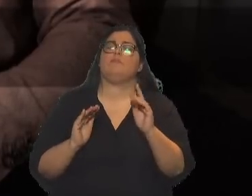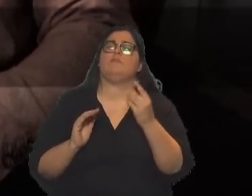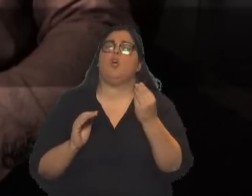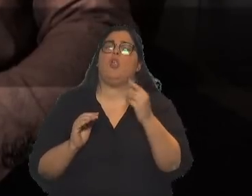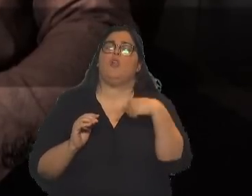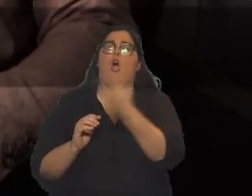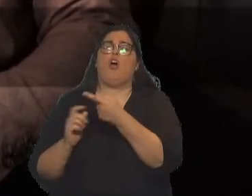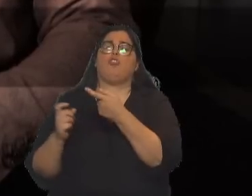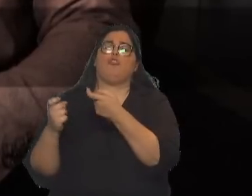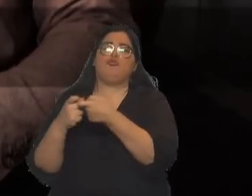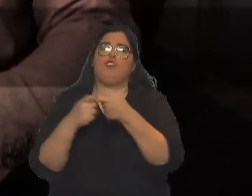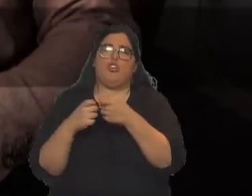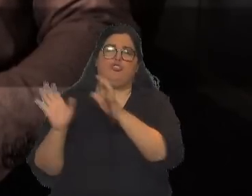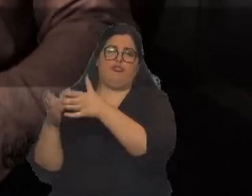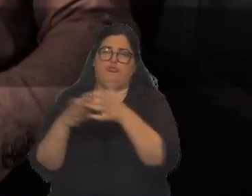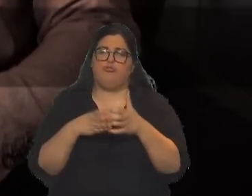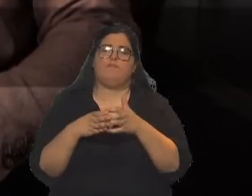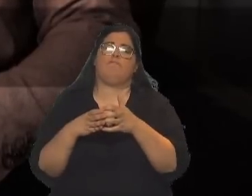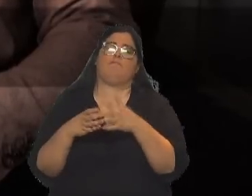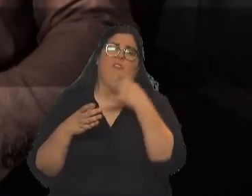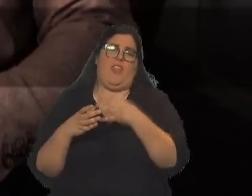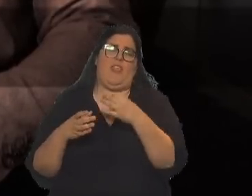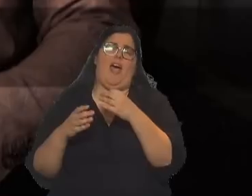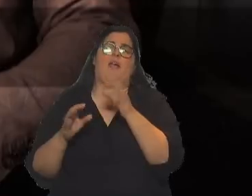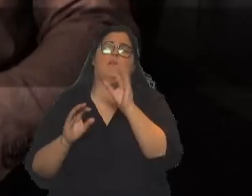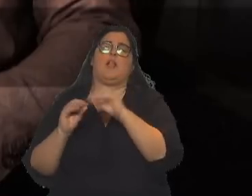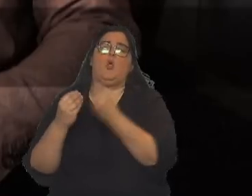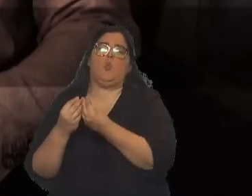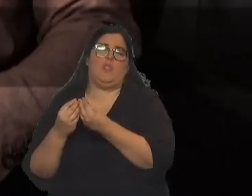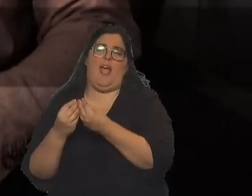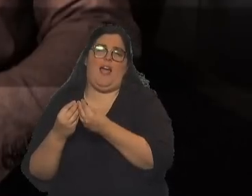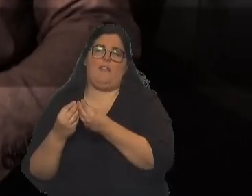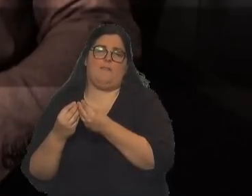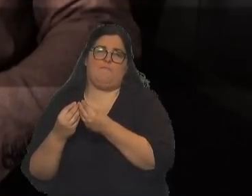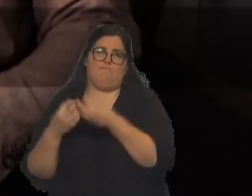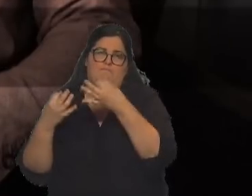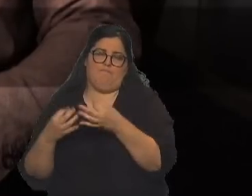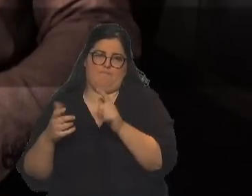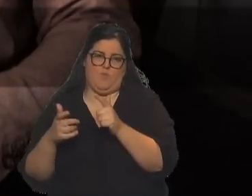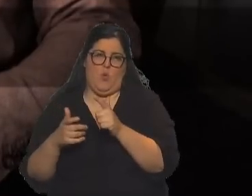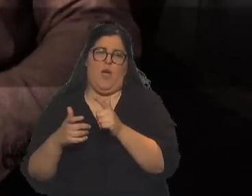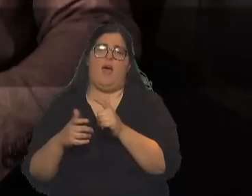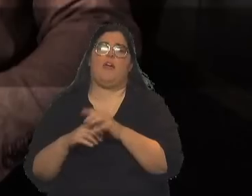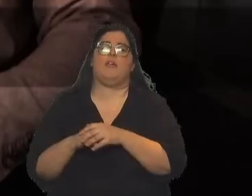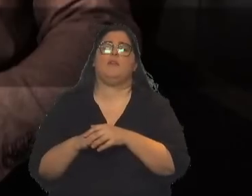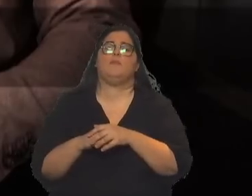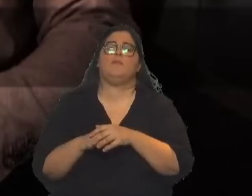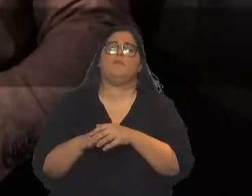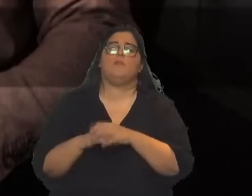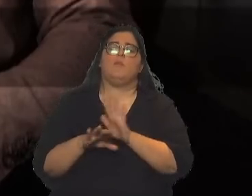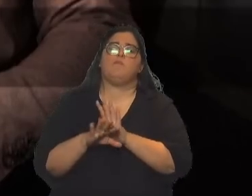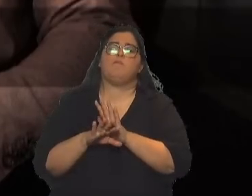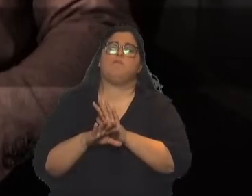partners of the coalition did not so well. This is true particularly for the League. Going below 10% means that